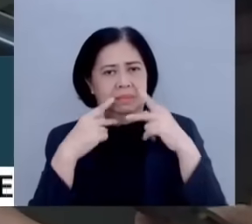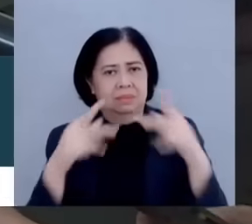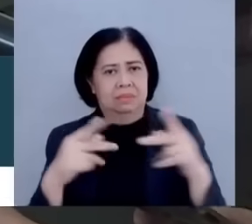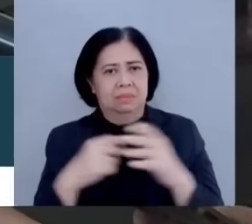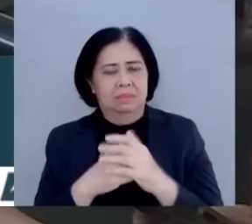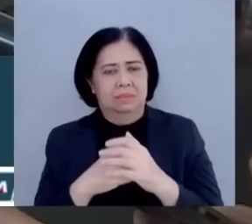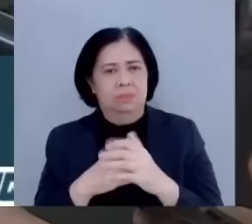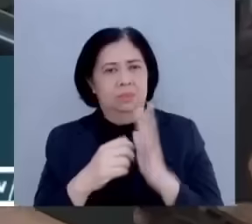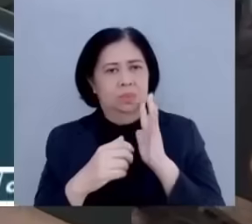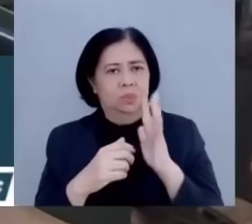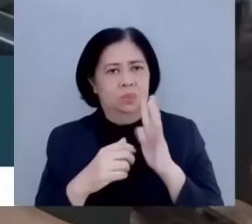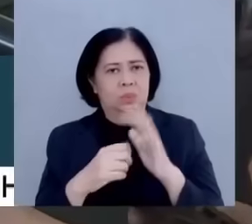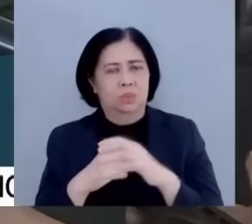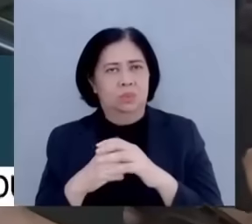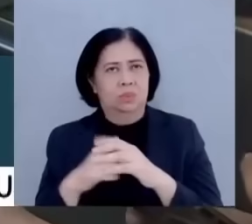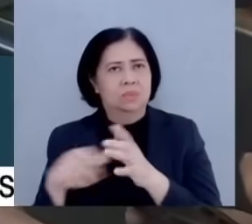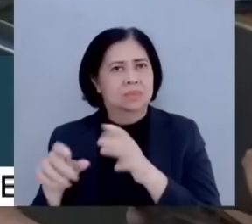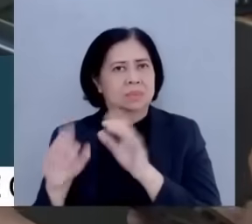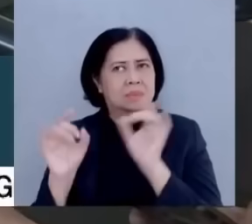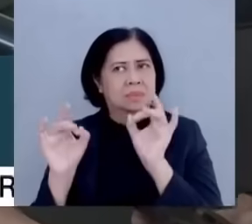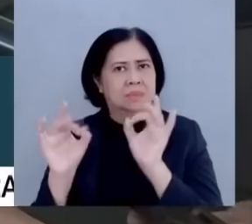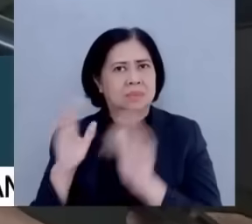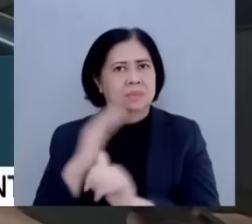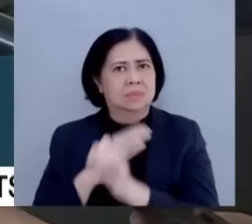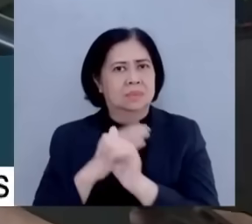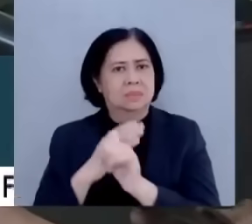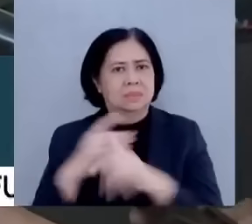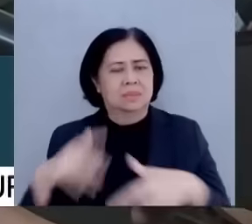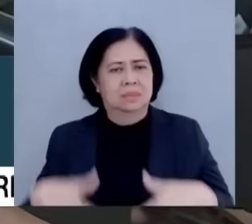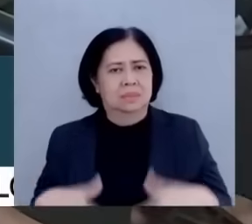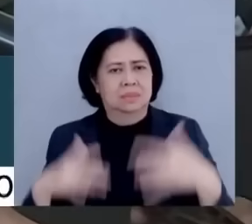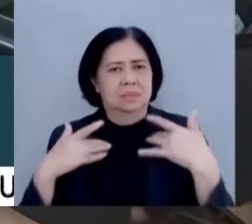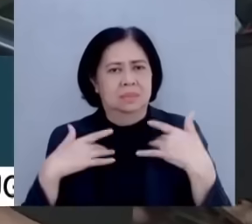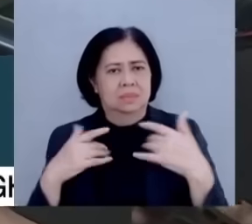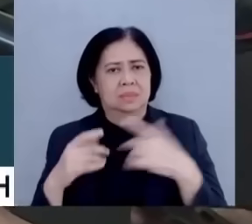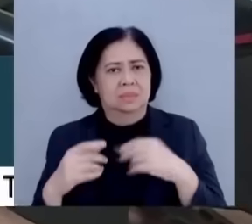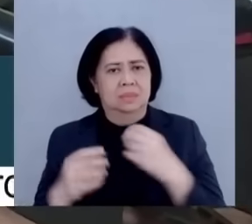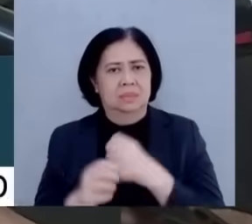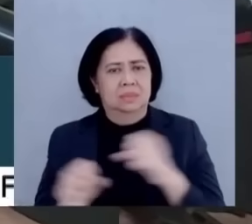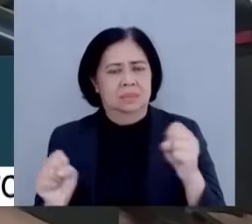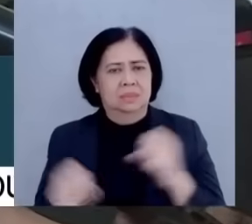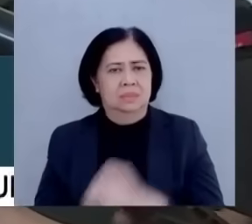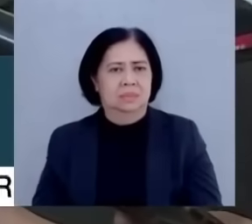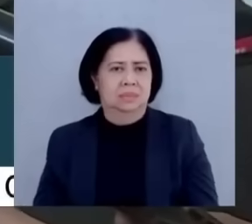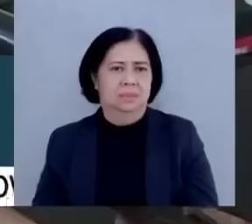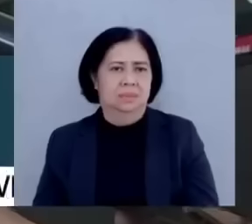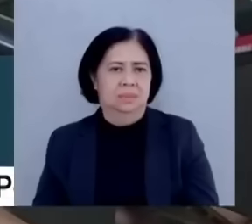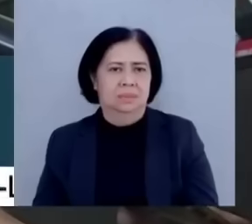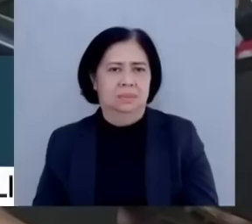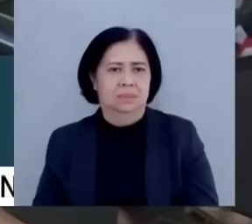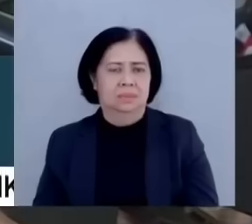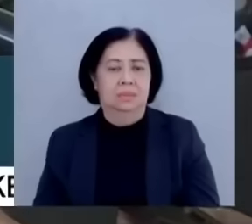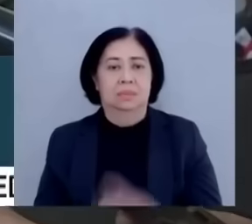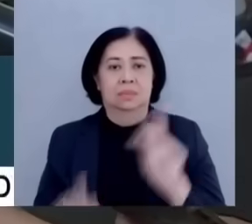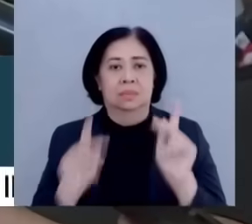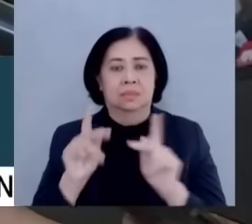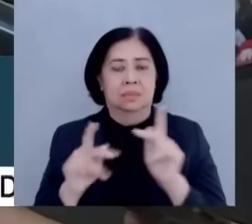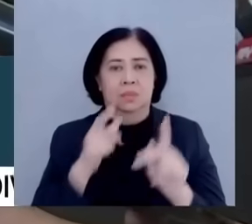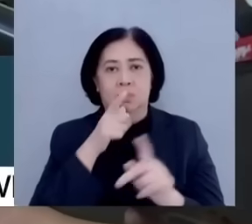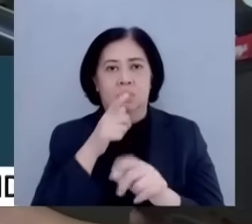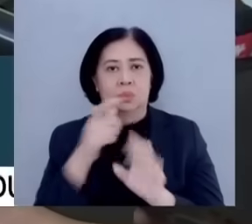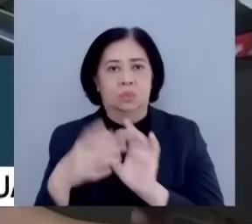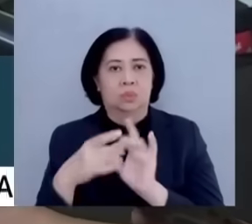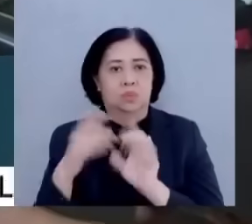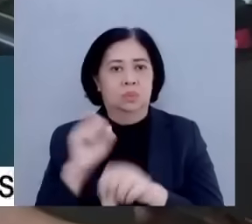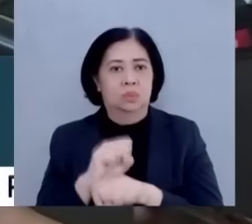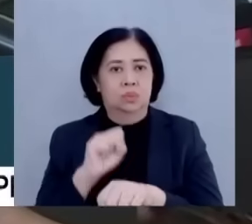will compromise lives and security of personnel who are cooperating